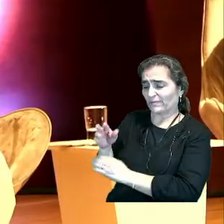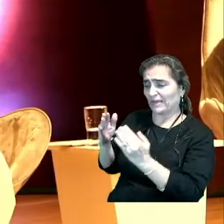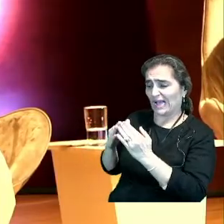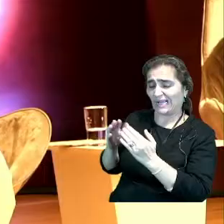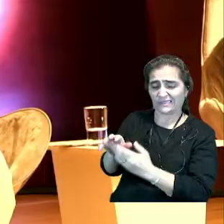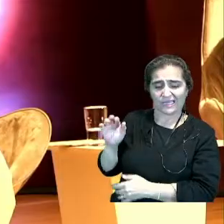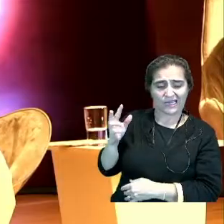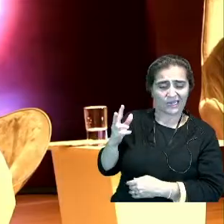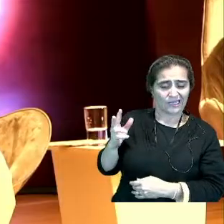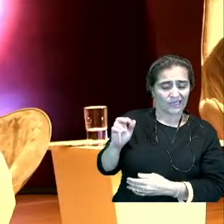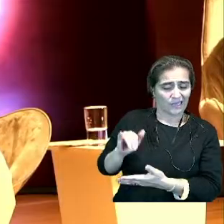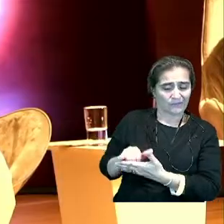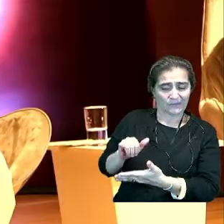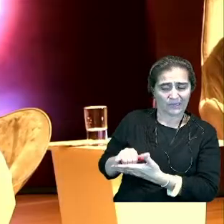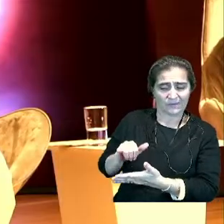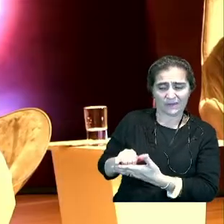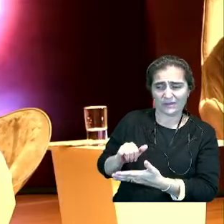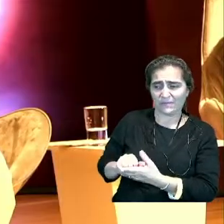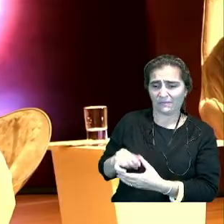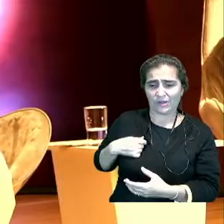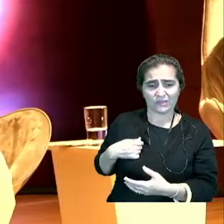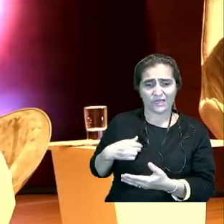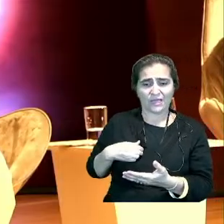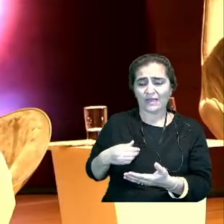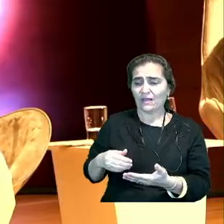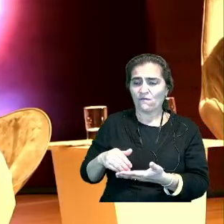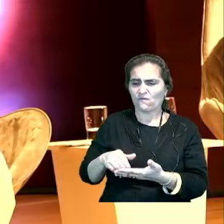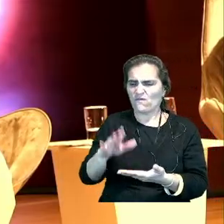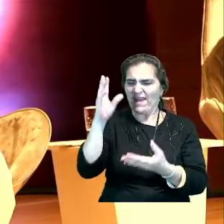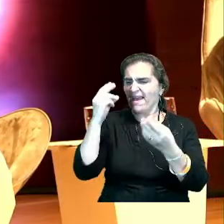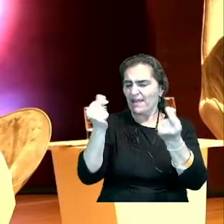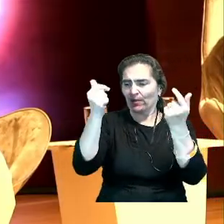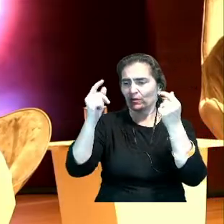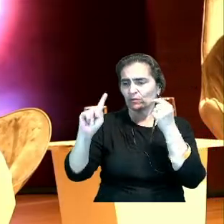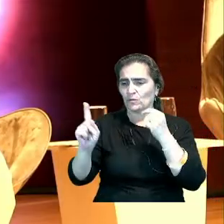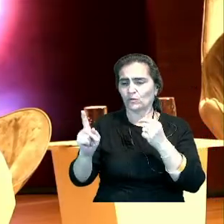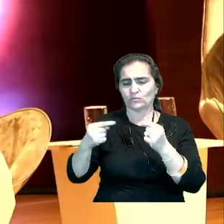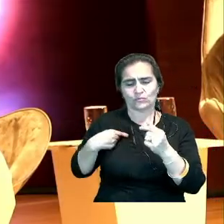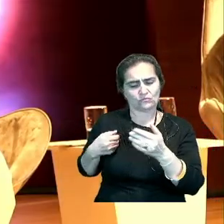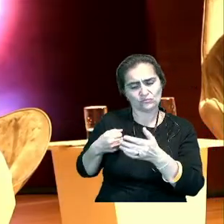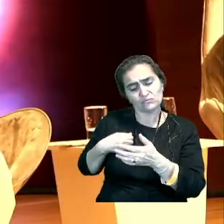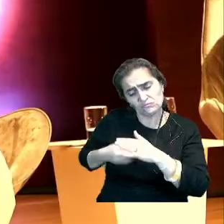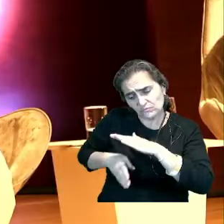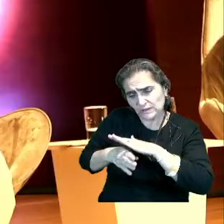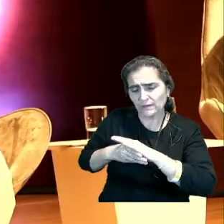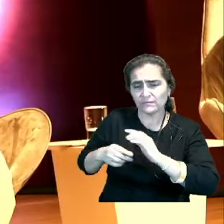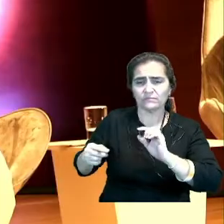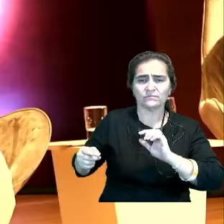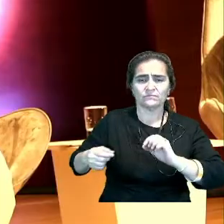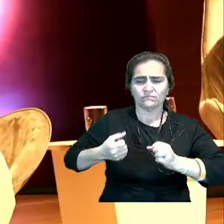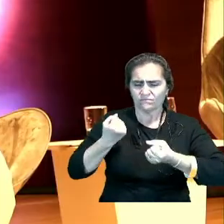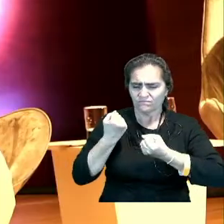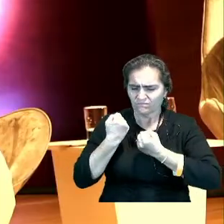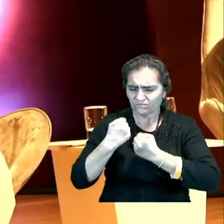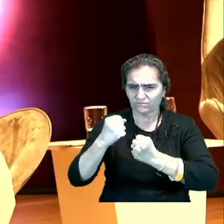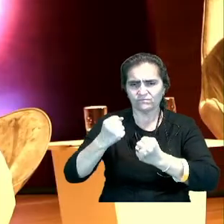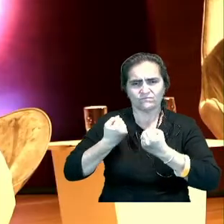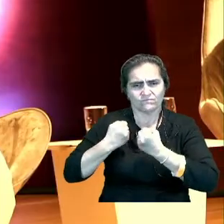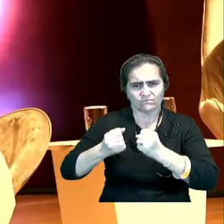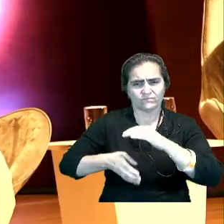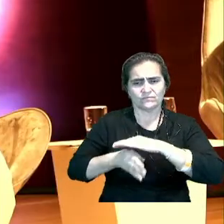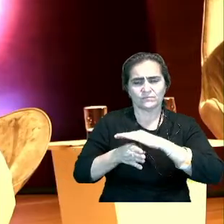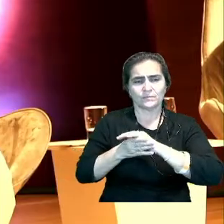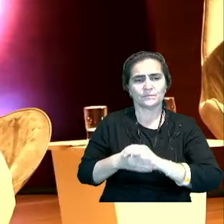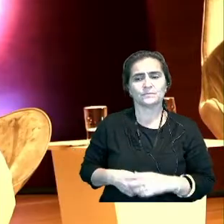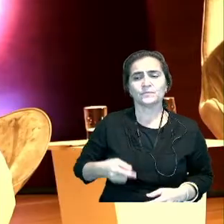struggle. So when we look at the situation of women and